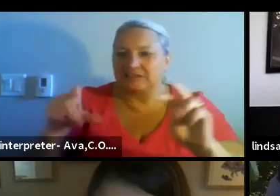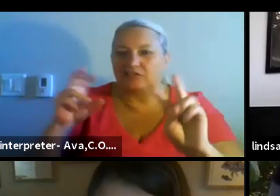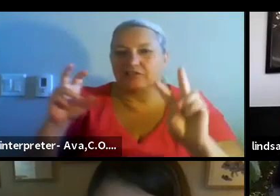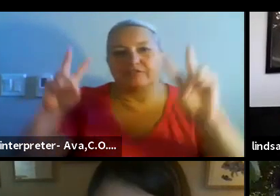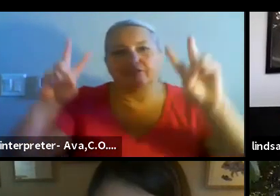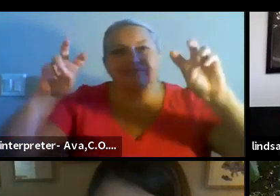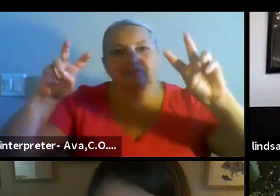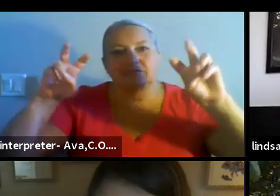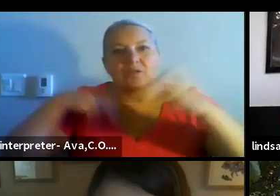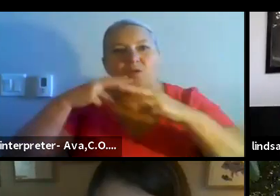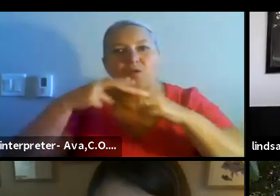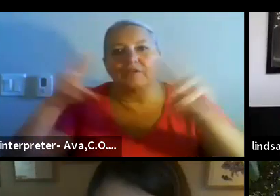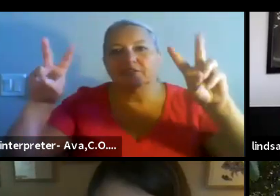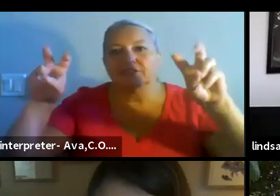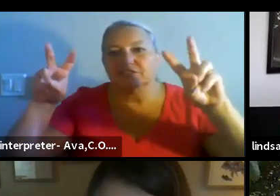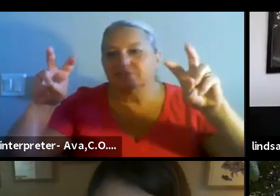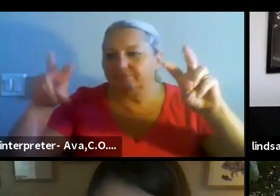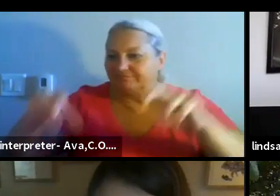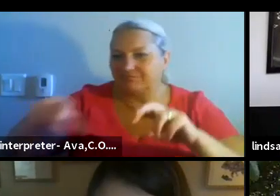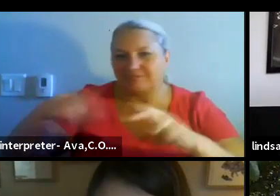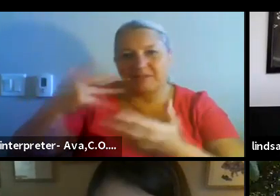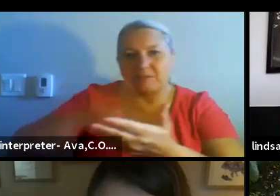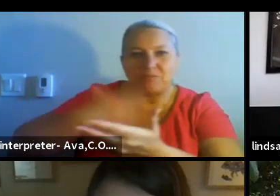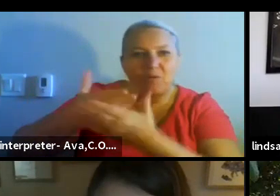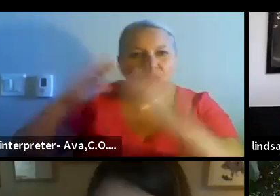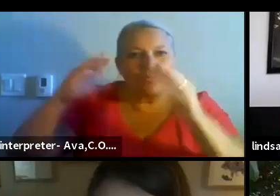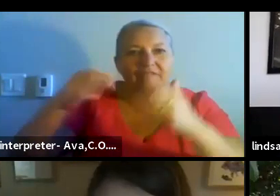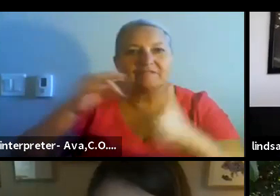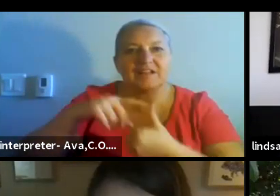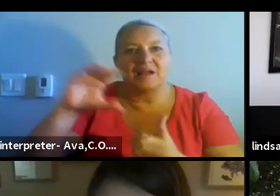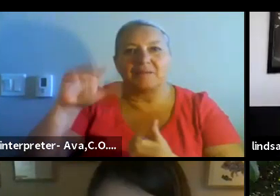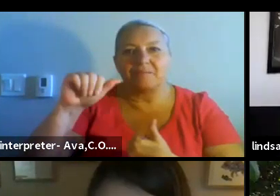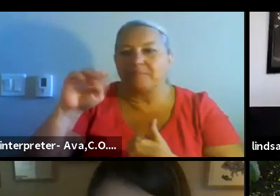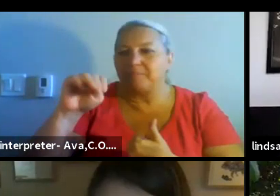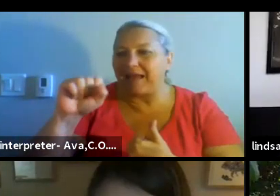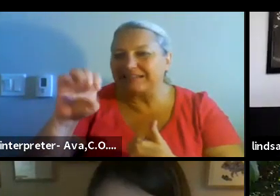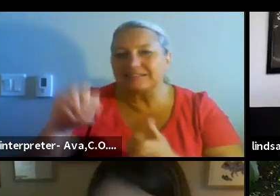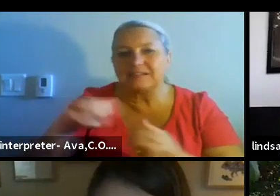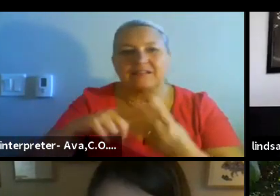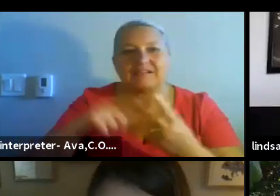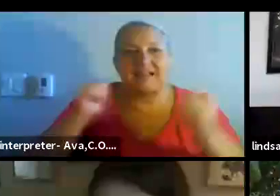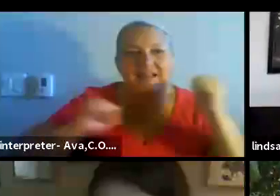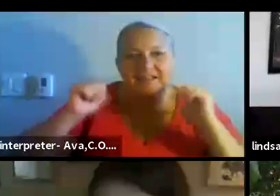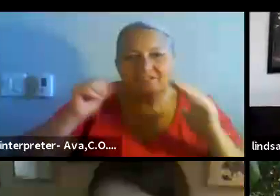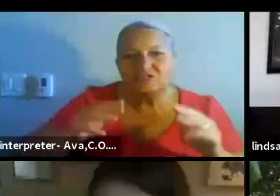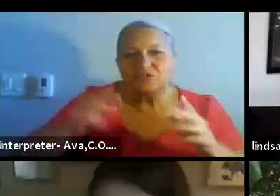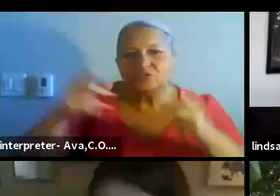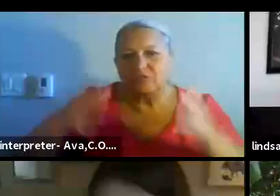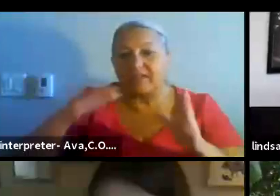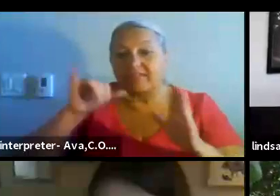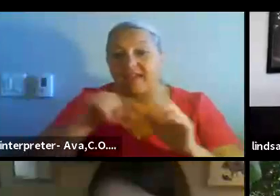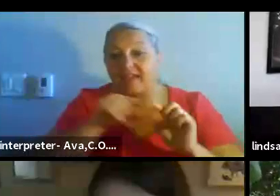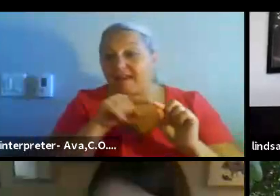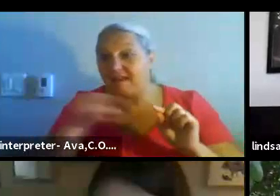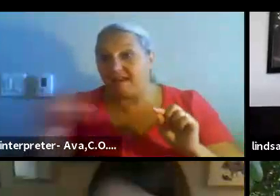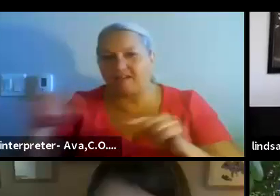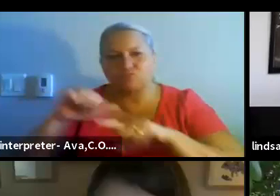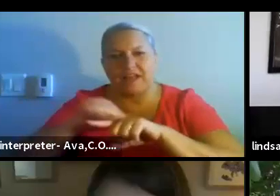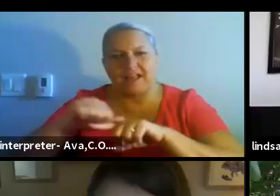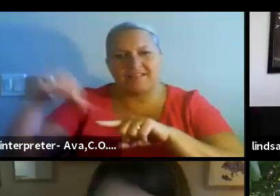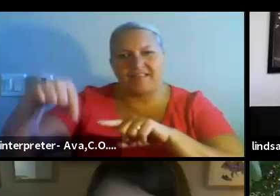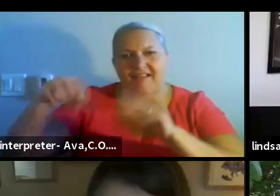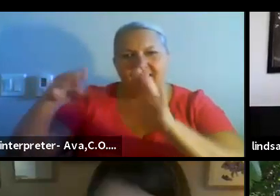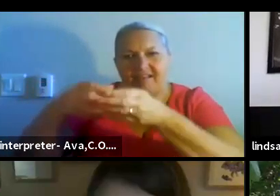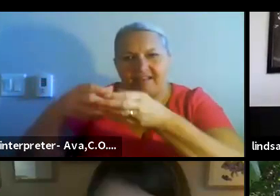the Shatners, the Masseys, the actors and directors who then went on to